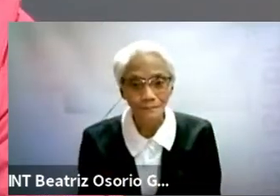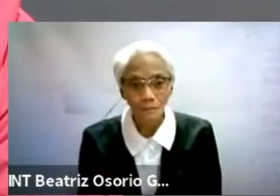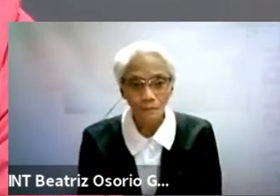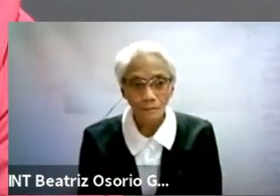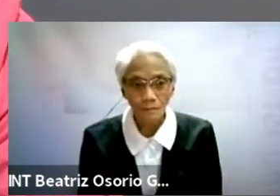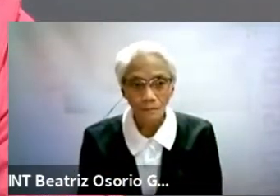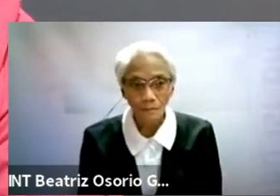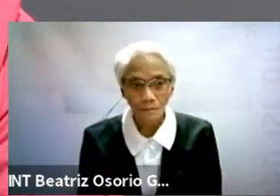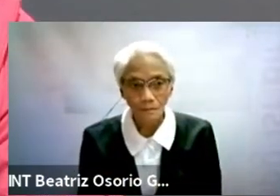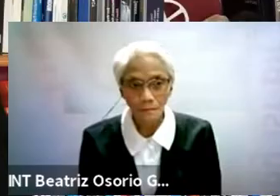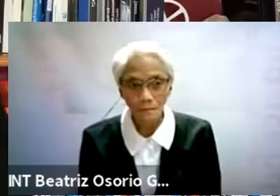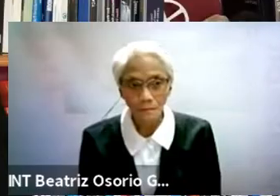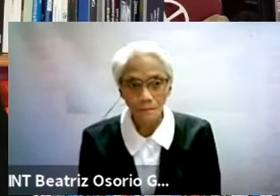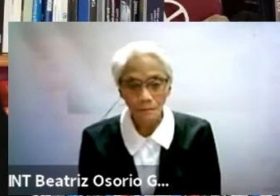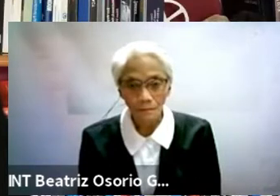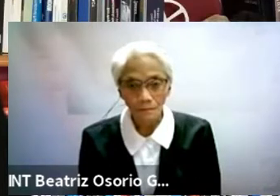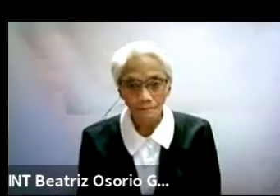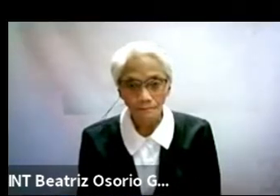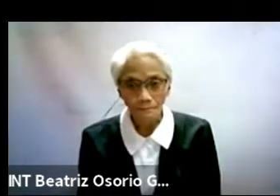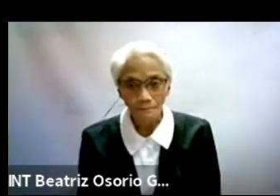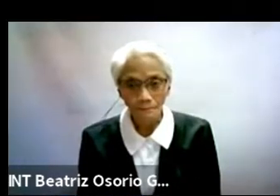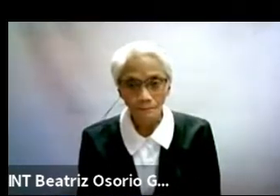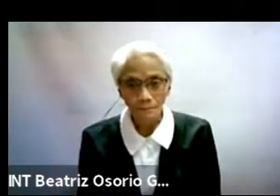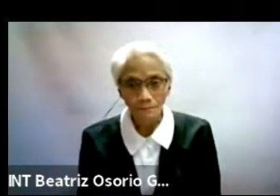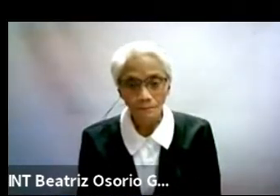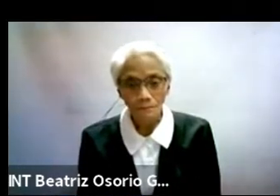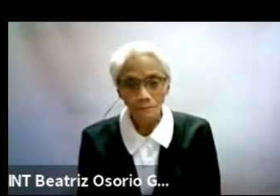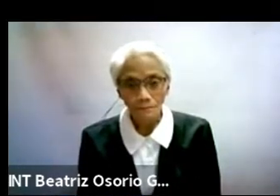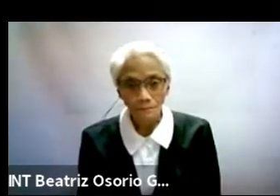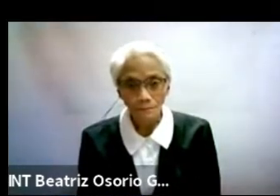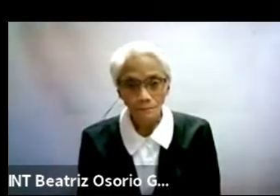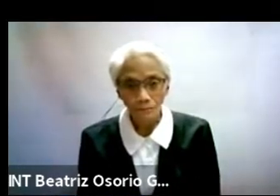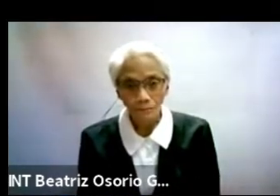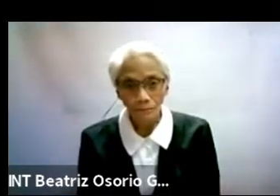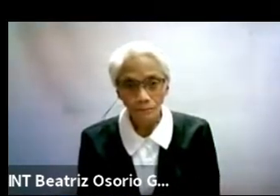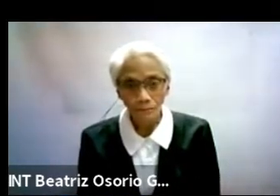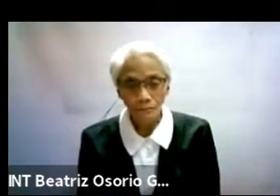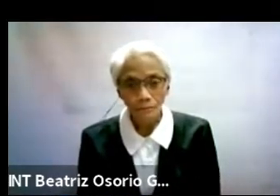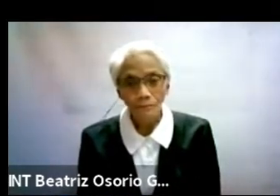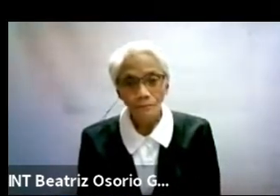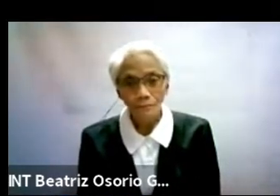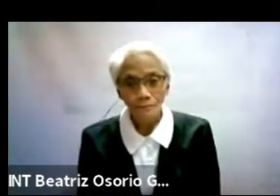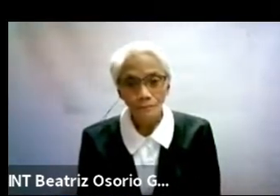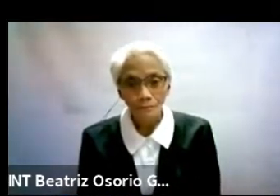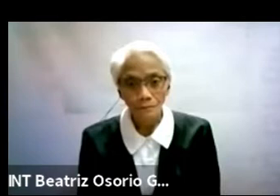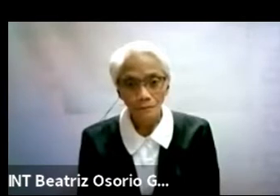Maybe I should share this one. Does that work, look better?